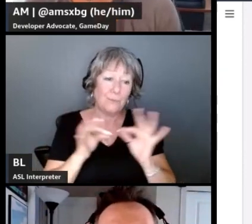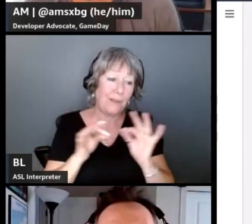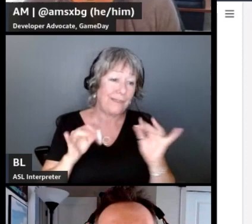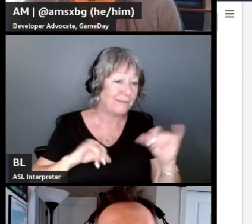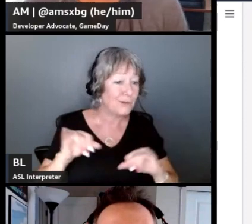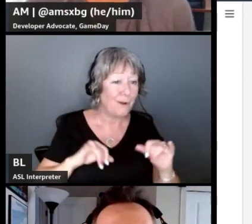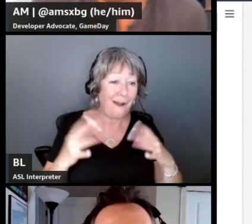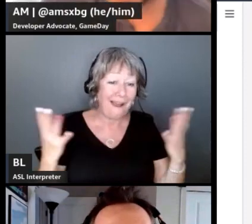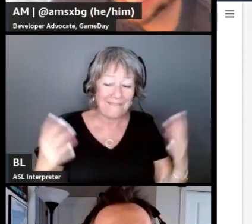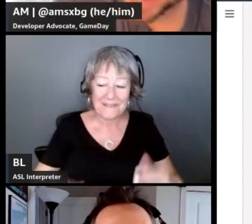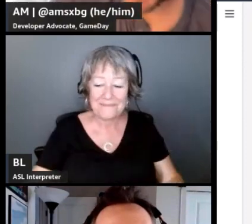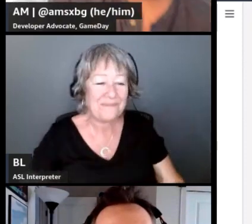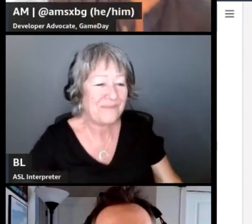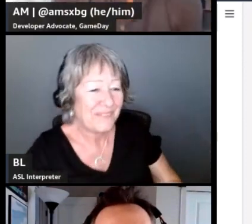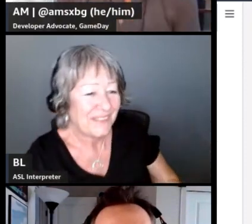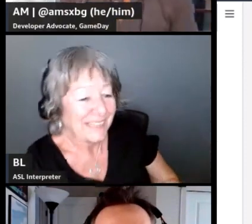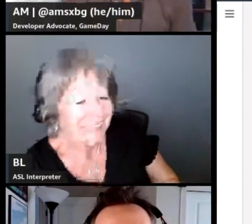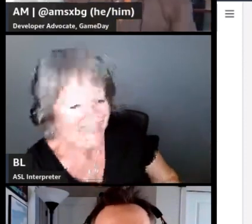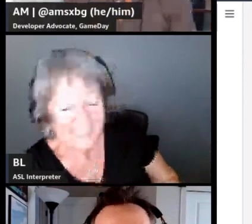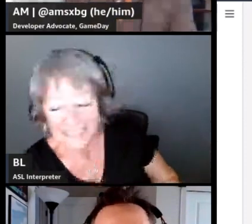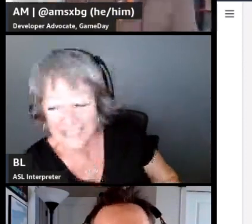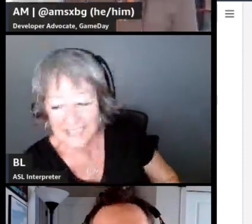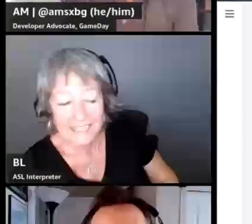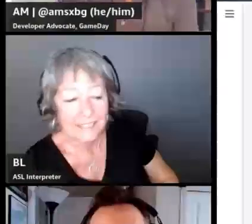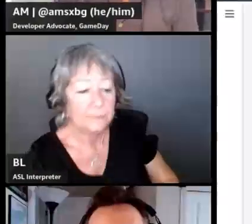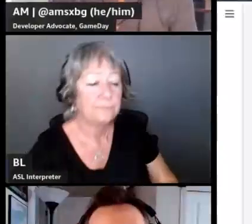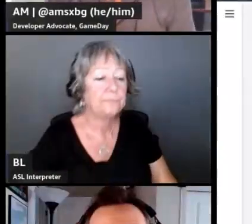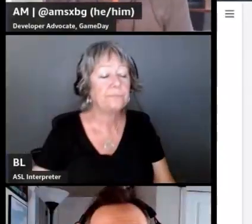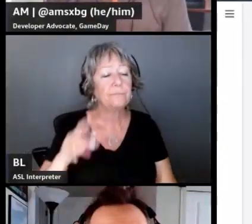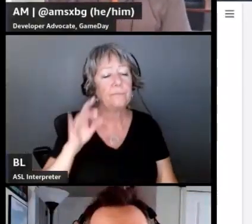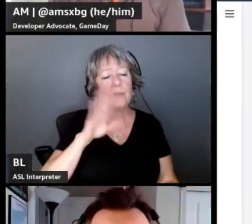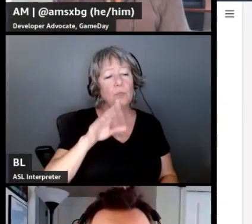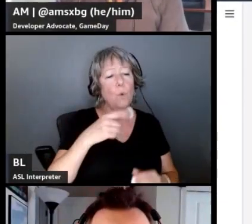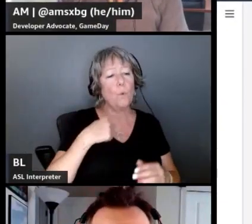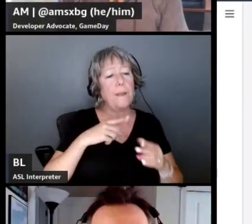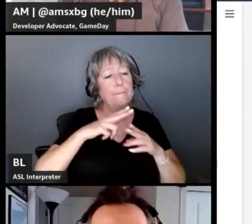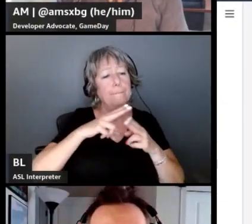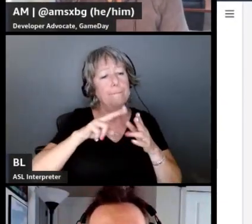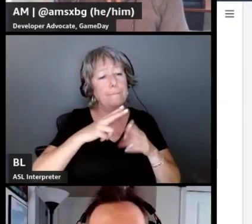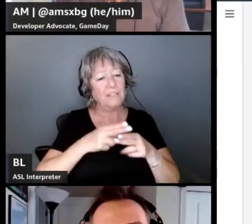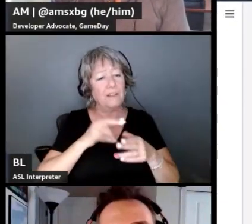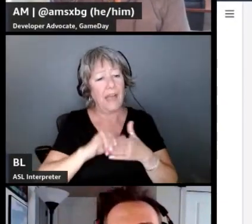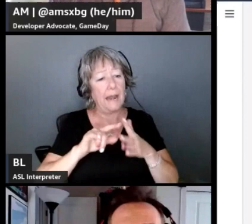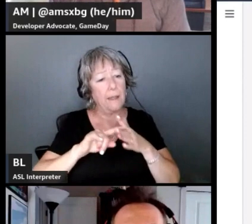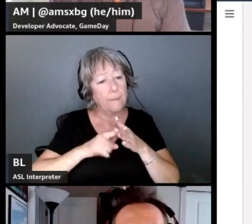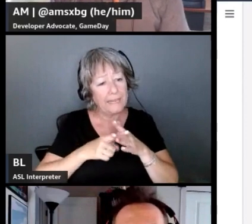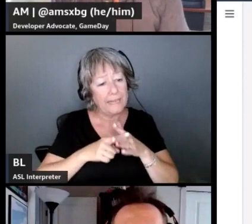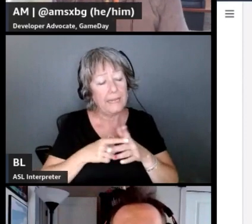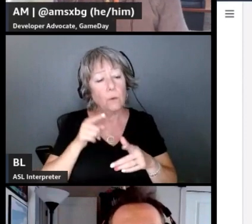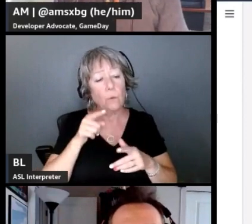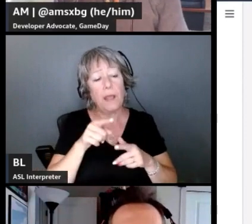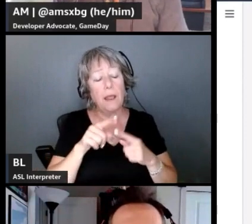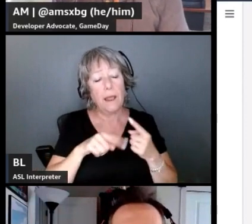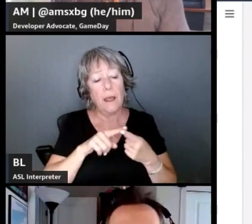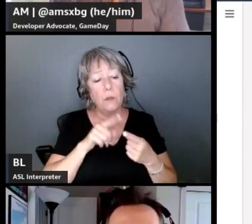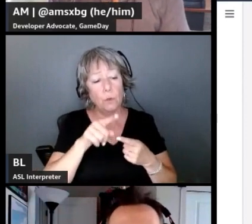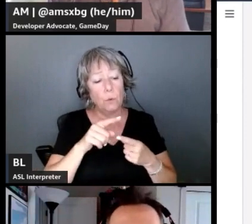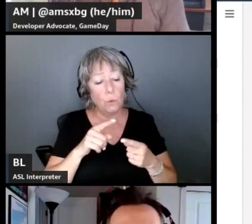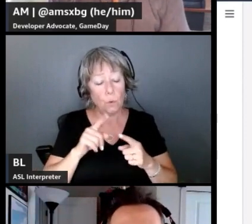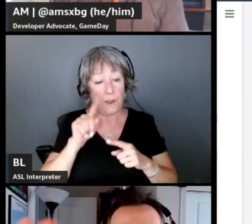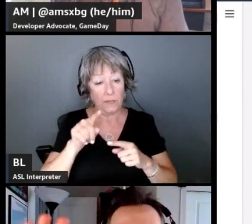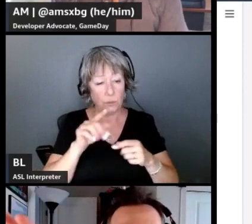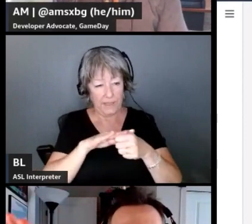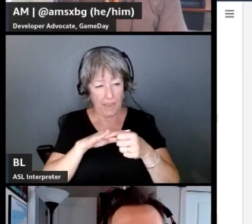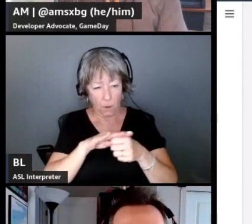course. So we mentioned this at the beginning, kind of. When you went to that area of the console that